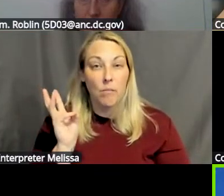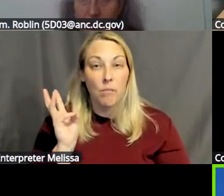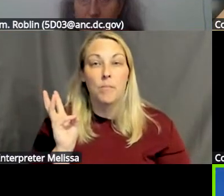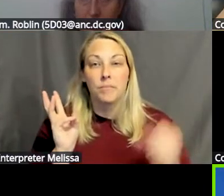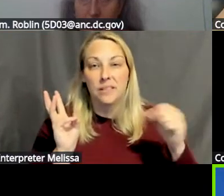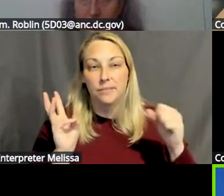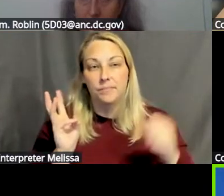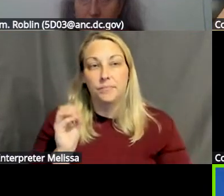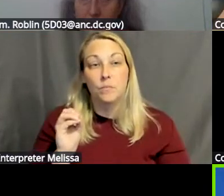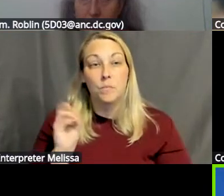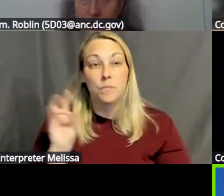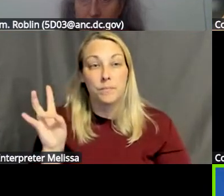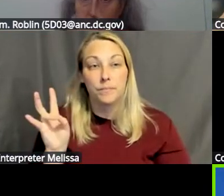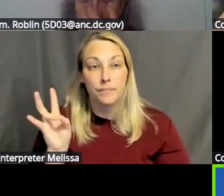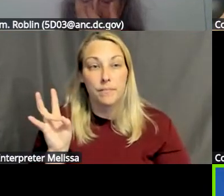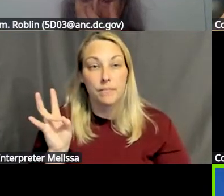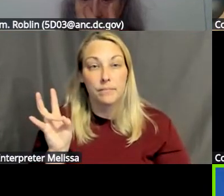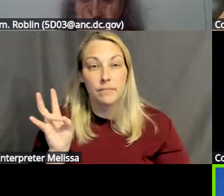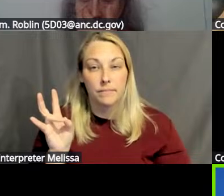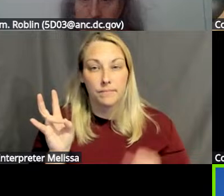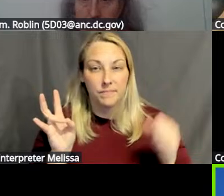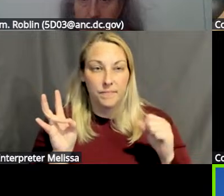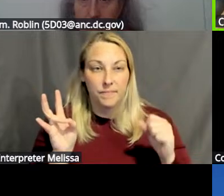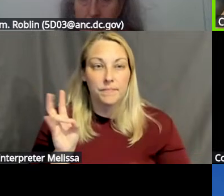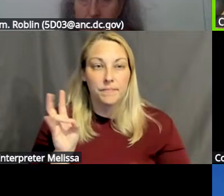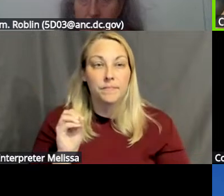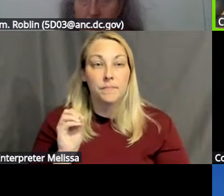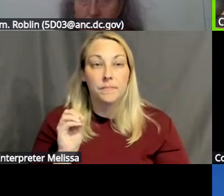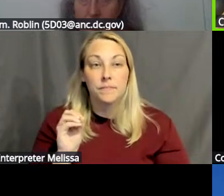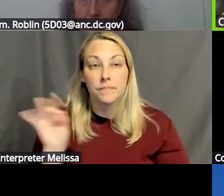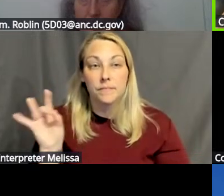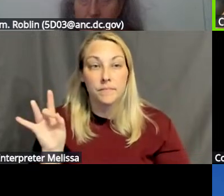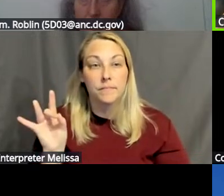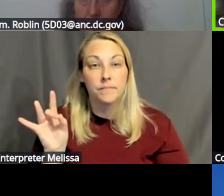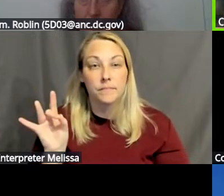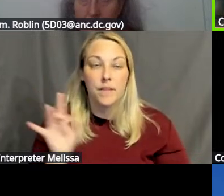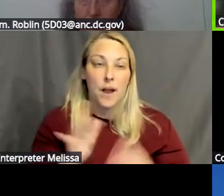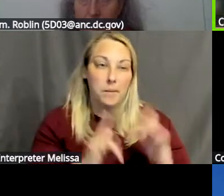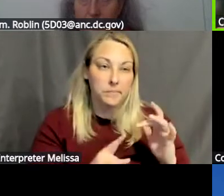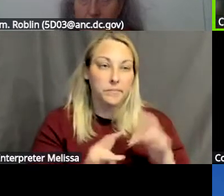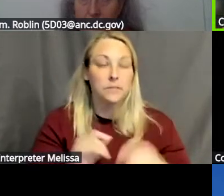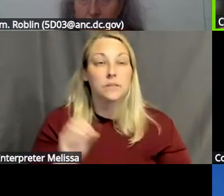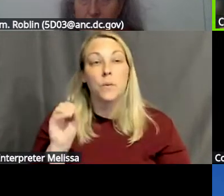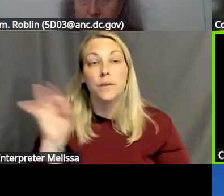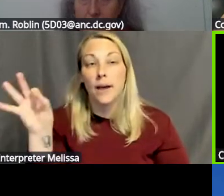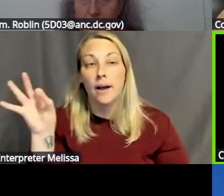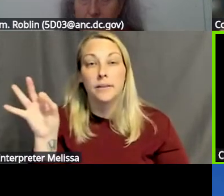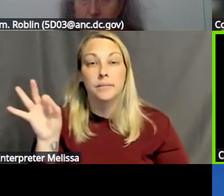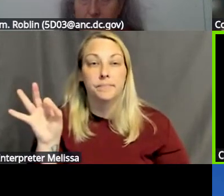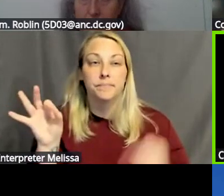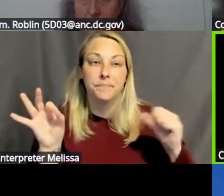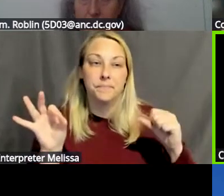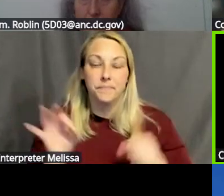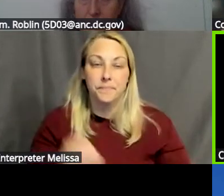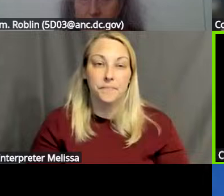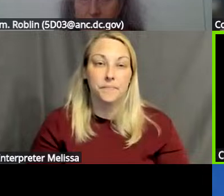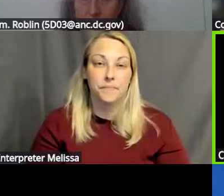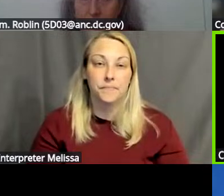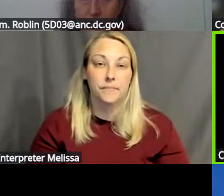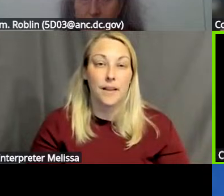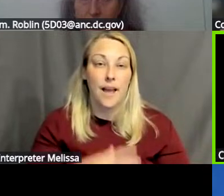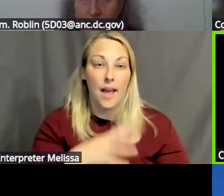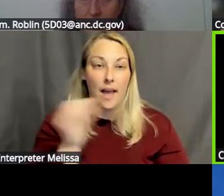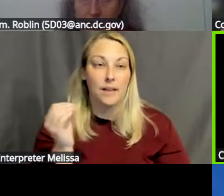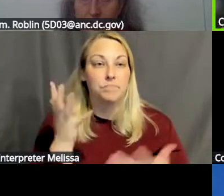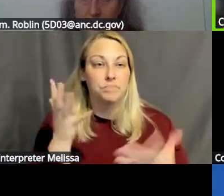Yes. 5D07, Yes. 5D08, absent. 5D09, Yes. and